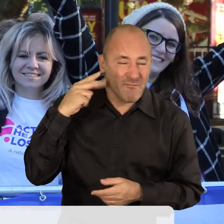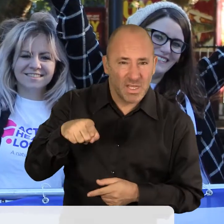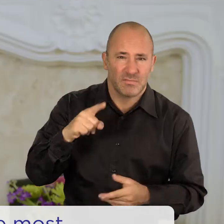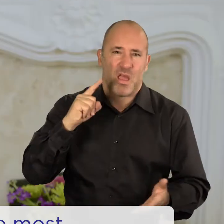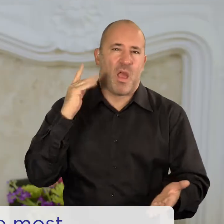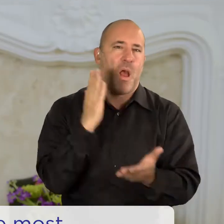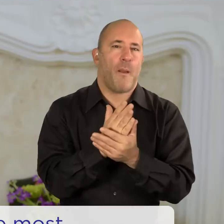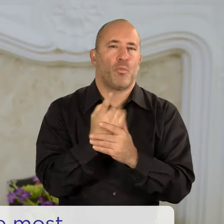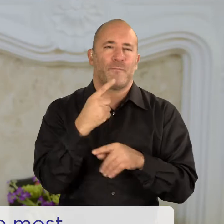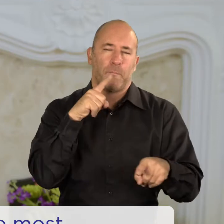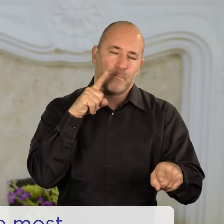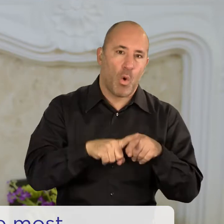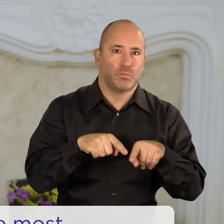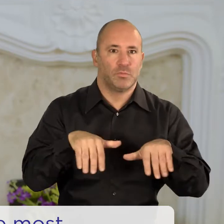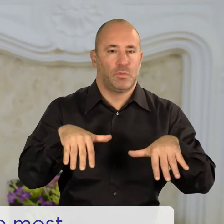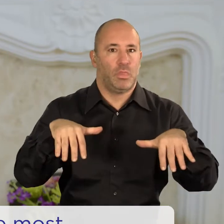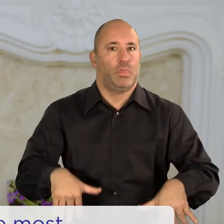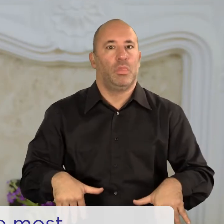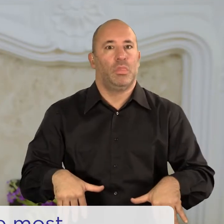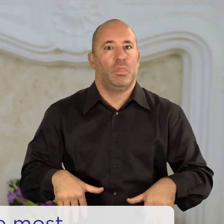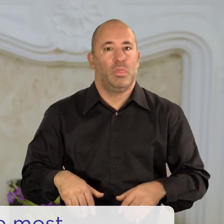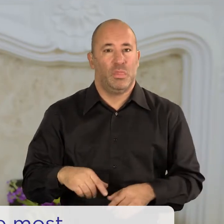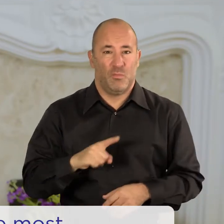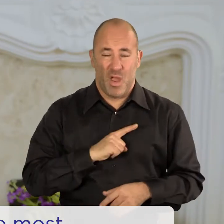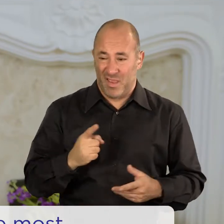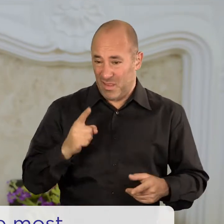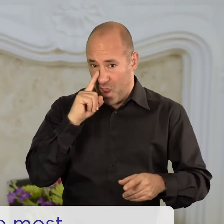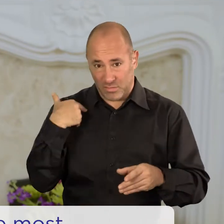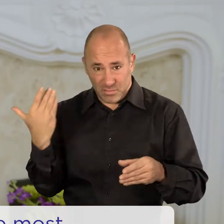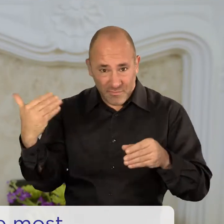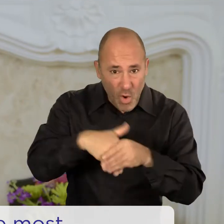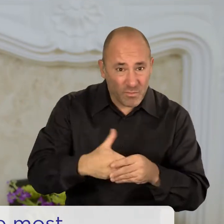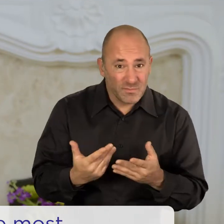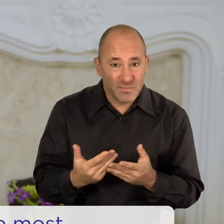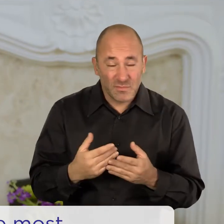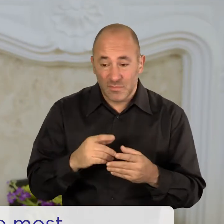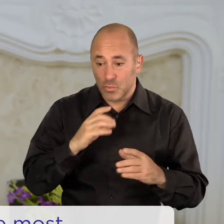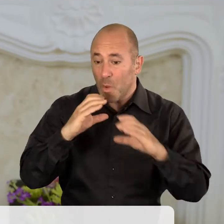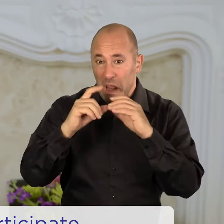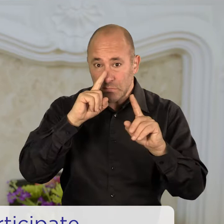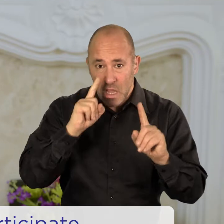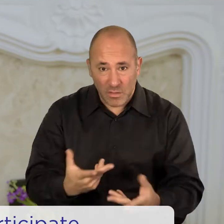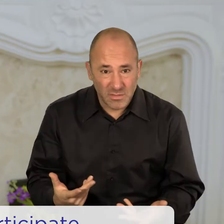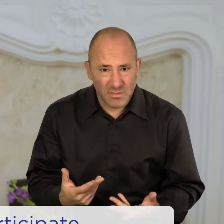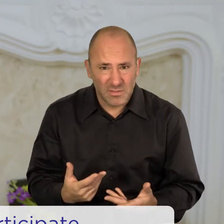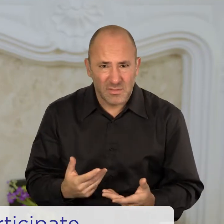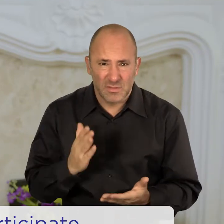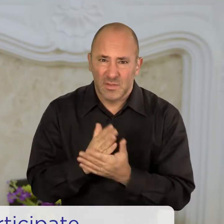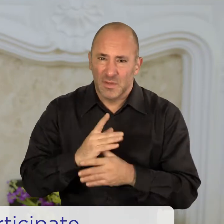life. Deafness is one of the most isolating conditions that exist, really, because if you